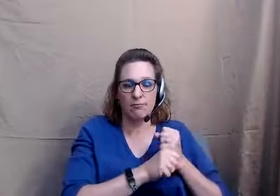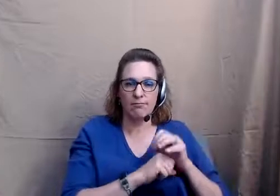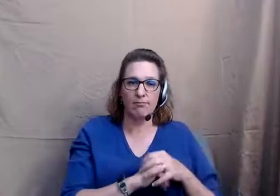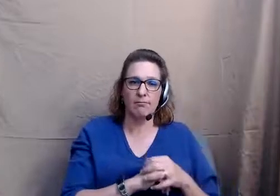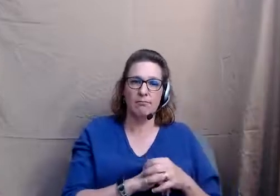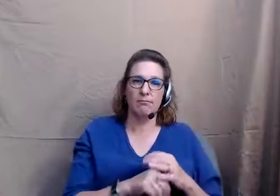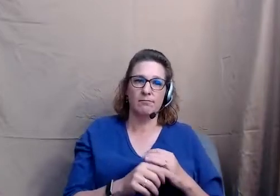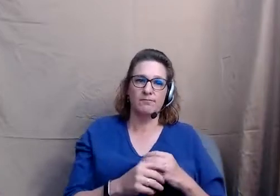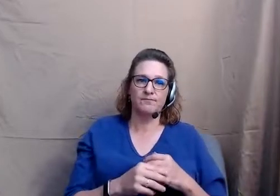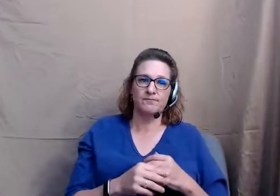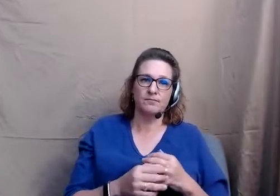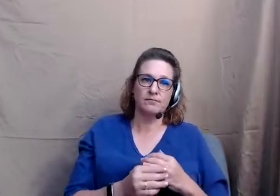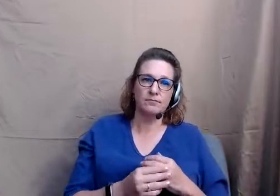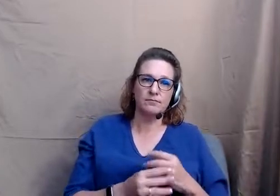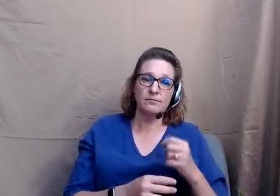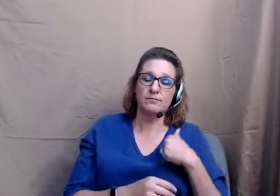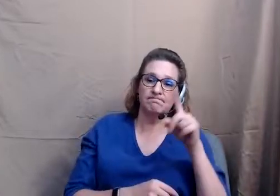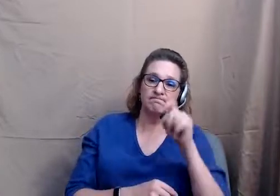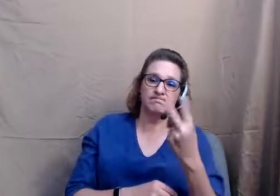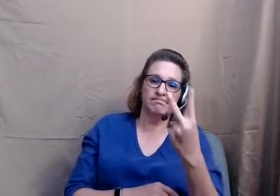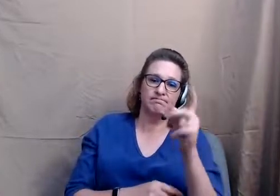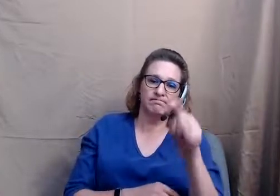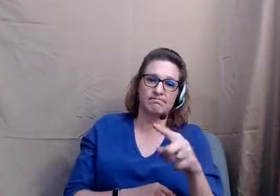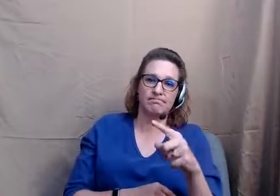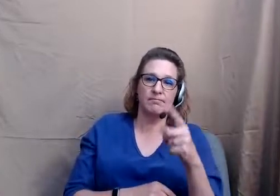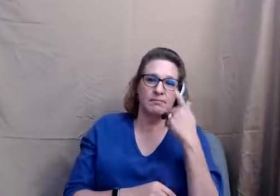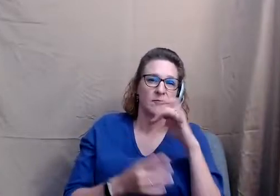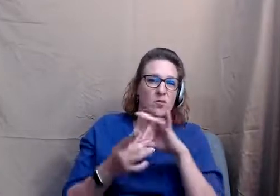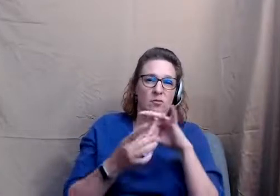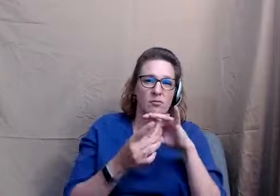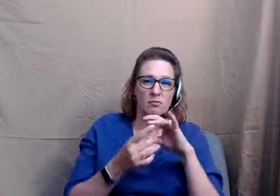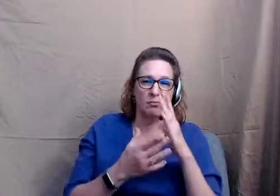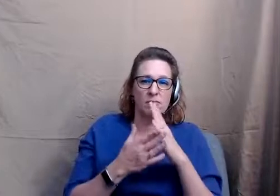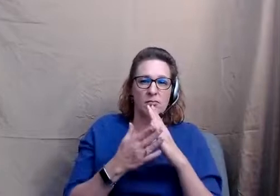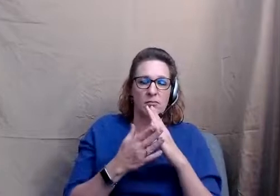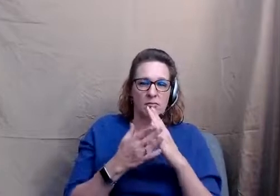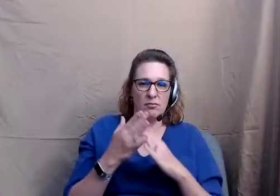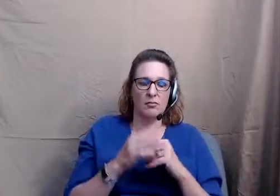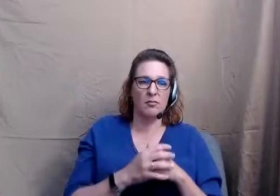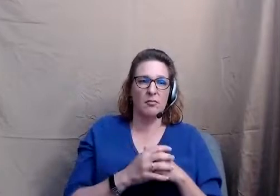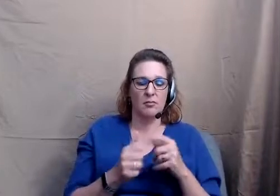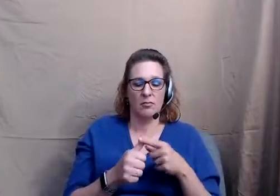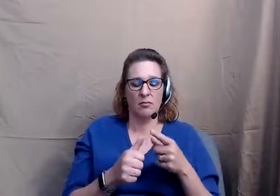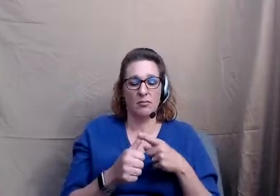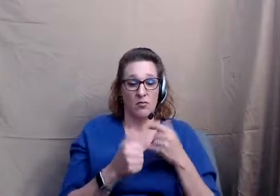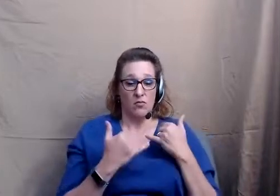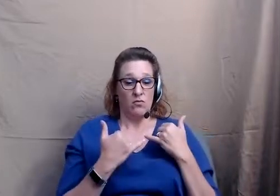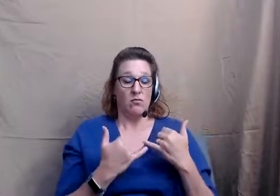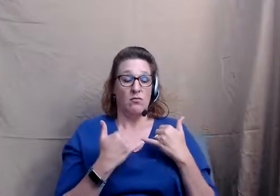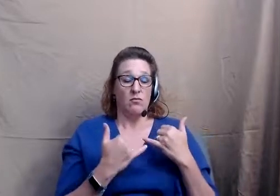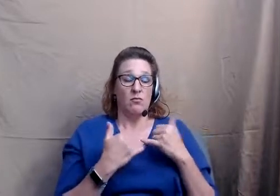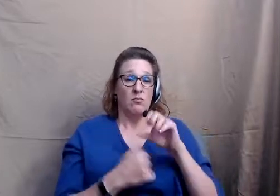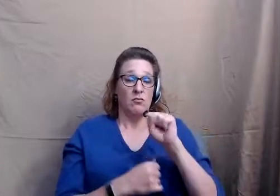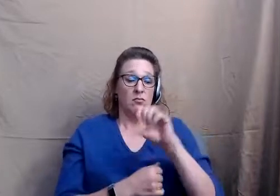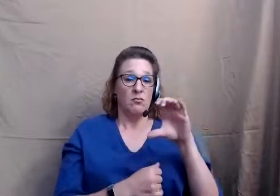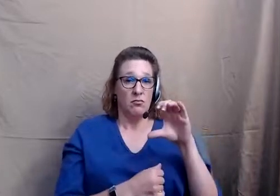I'm going to ask you two questions at once because they're somewhat related. So the first is that currently in South